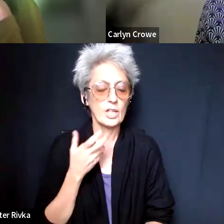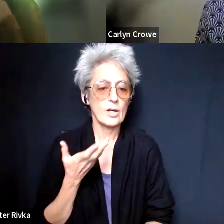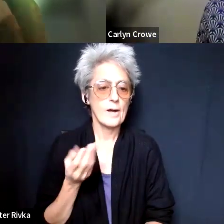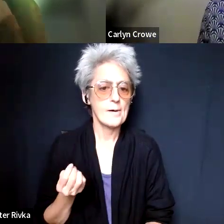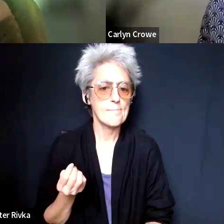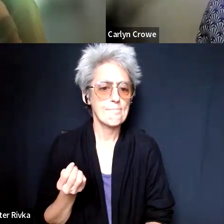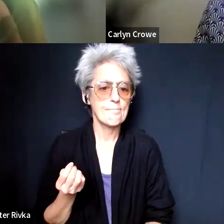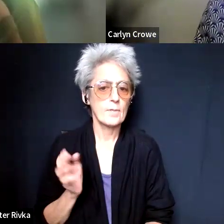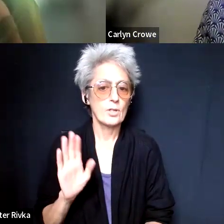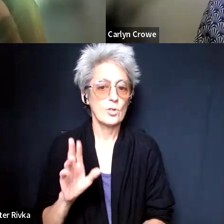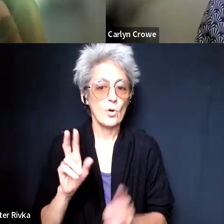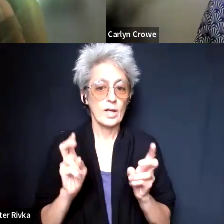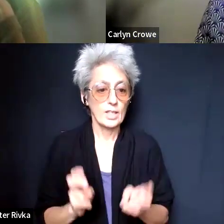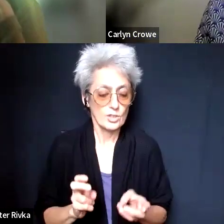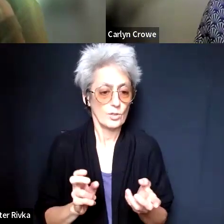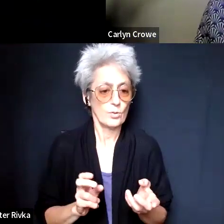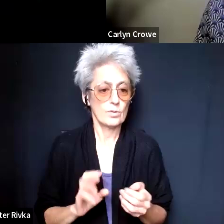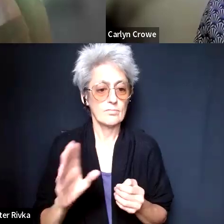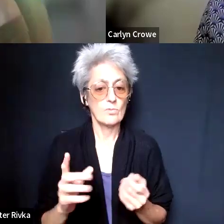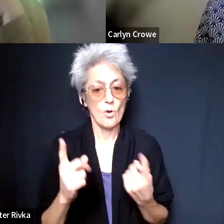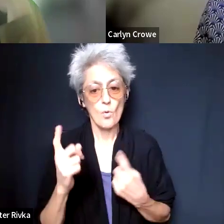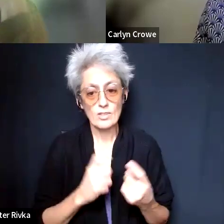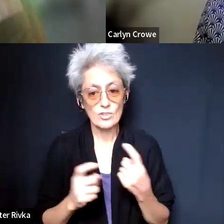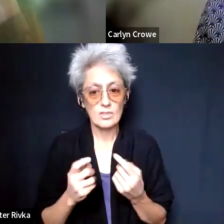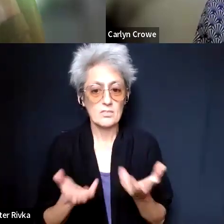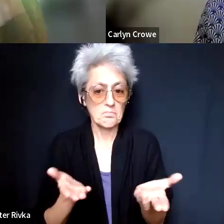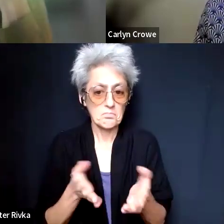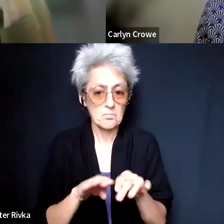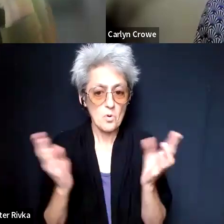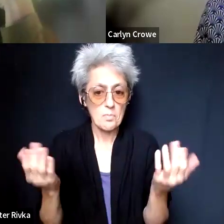importance are and any questions that you would like to suggest.